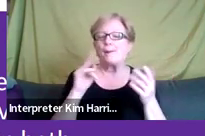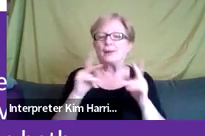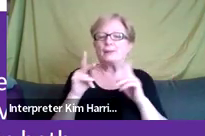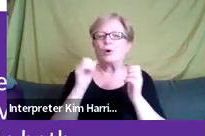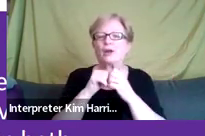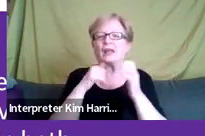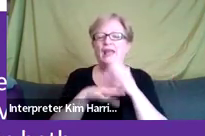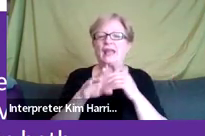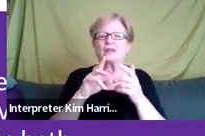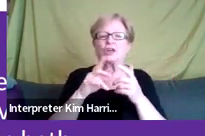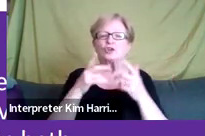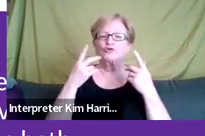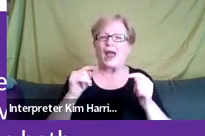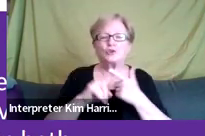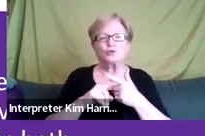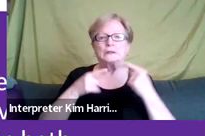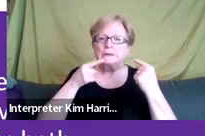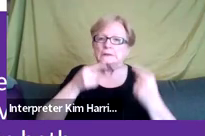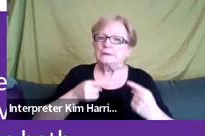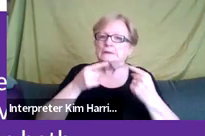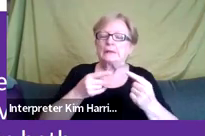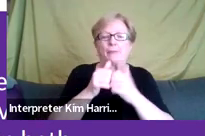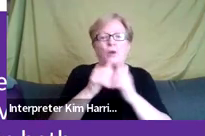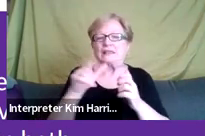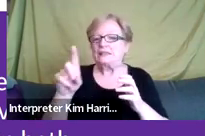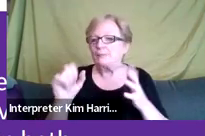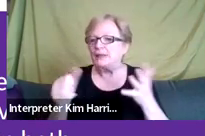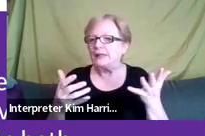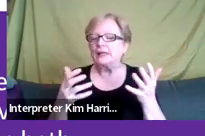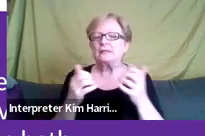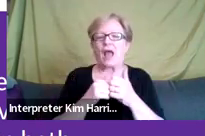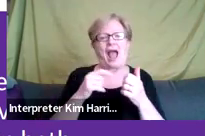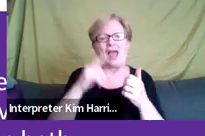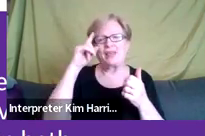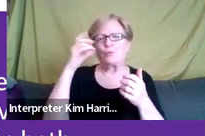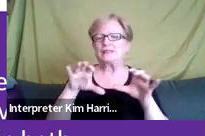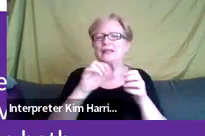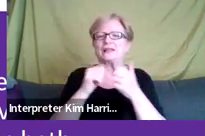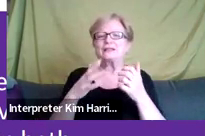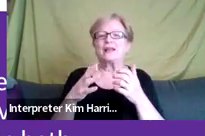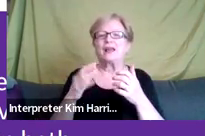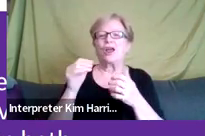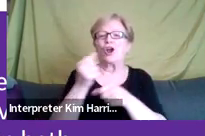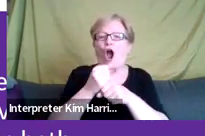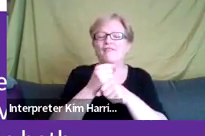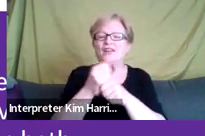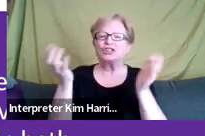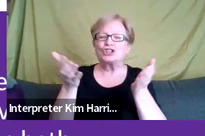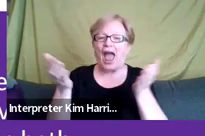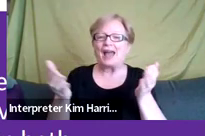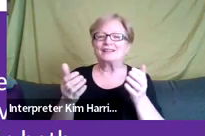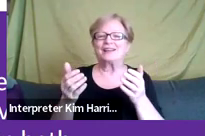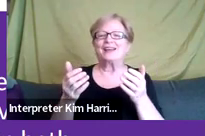community, women with disabilities. I believe we did like this coffee chat series at one point about women